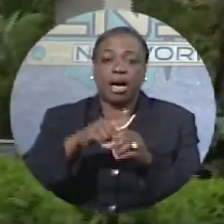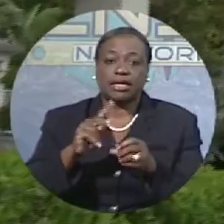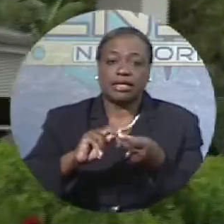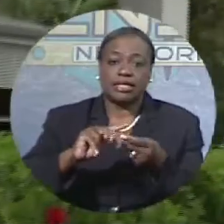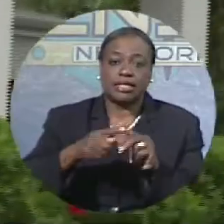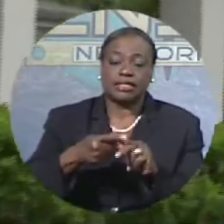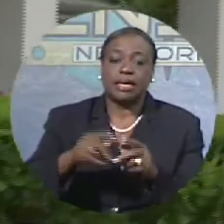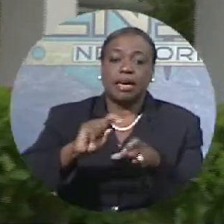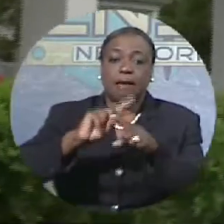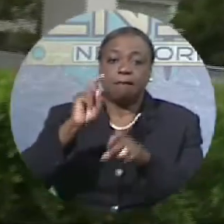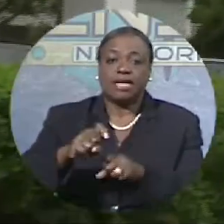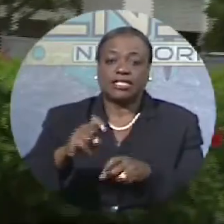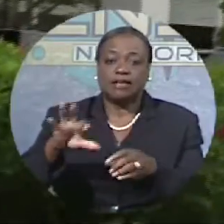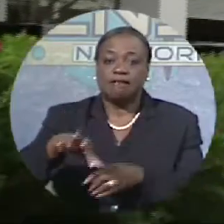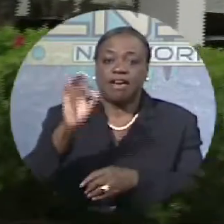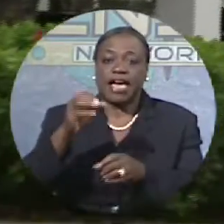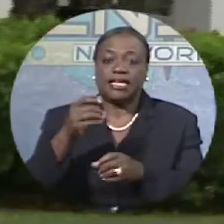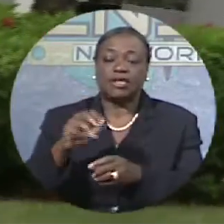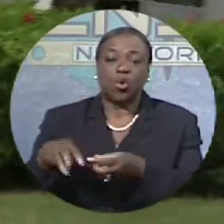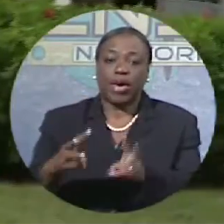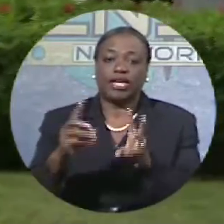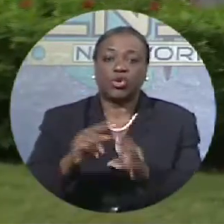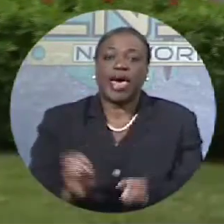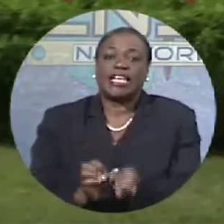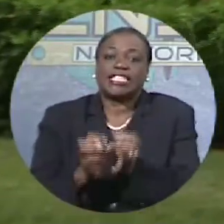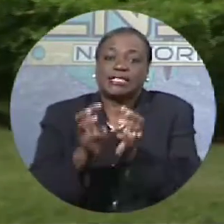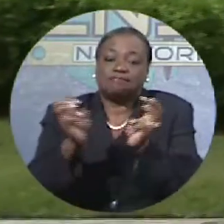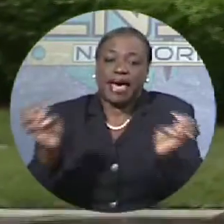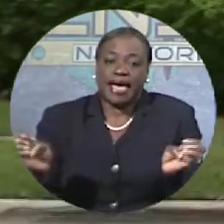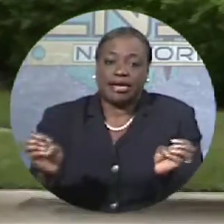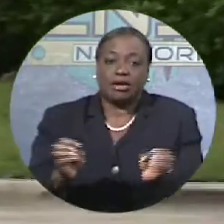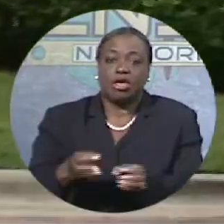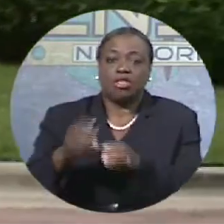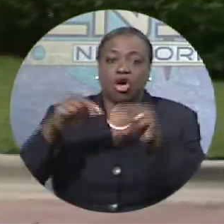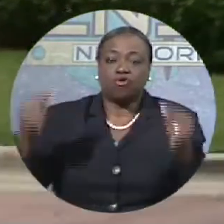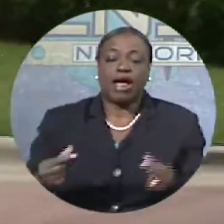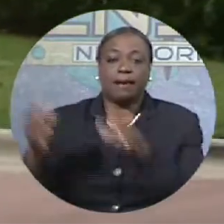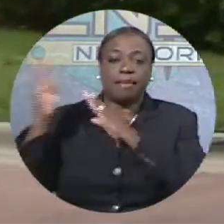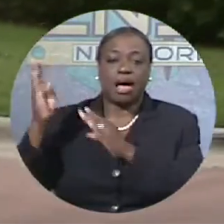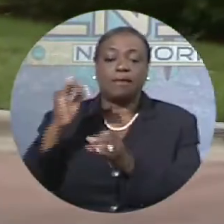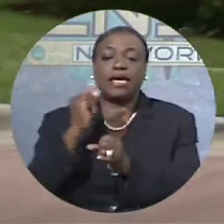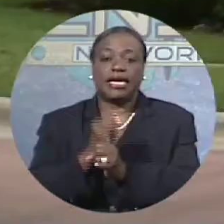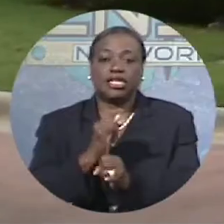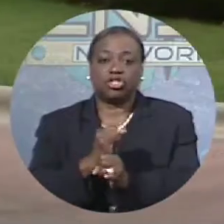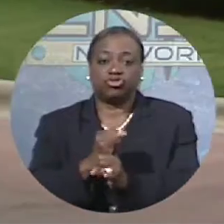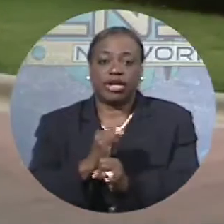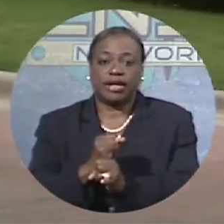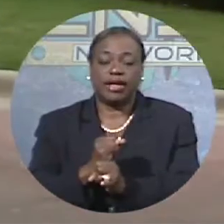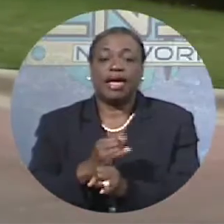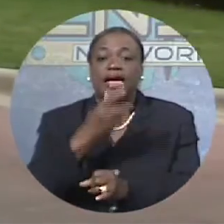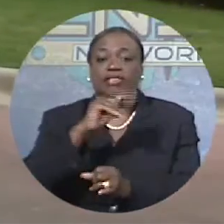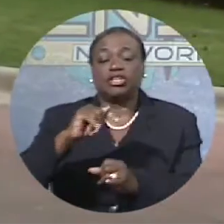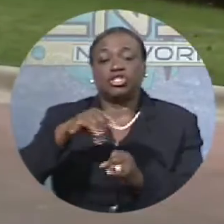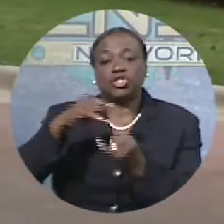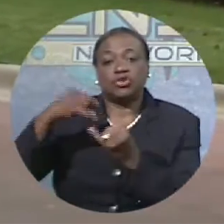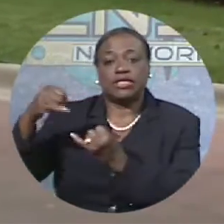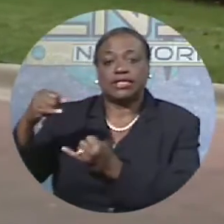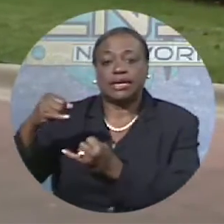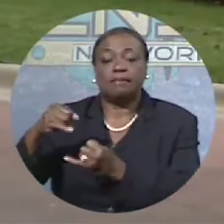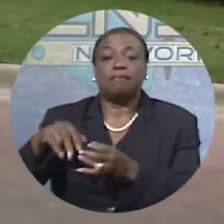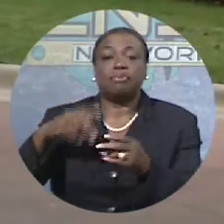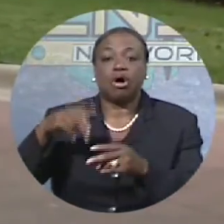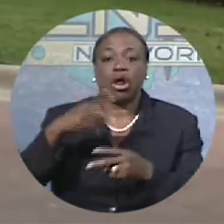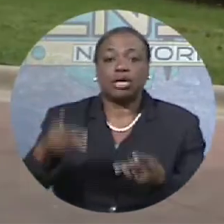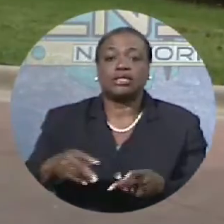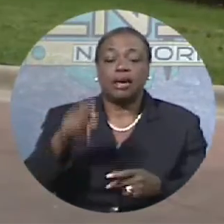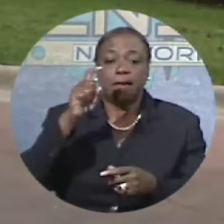expand Grand Bahama's tourism industry. However, the strong feels the tourism product in Grand Bahama must be branded and linkages